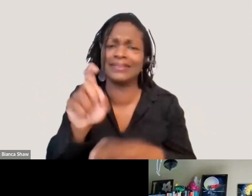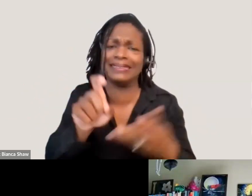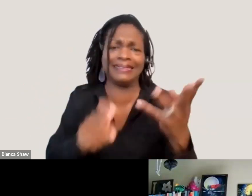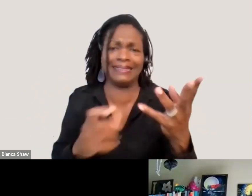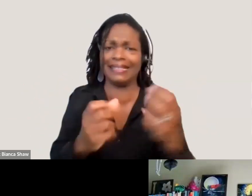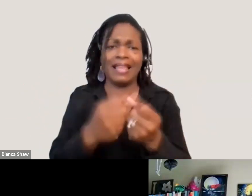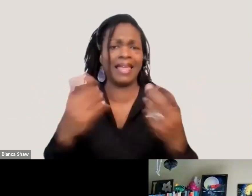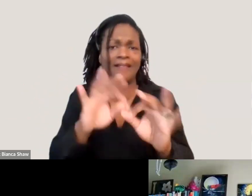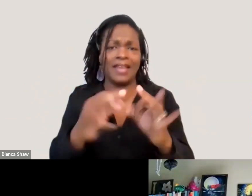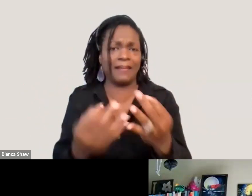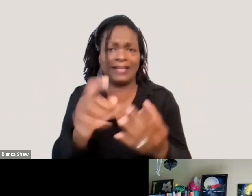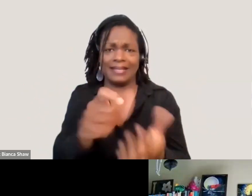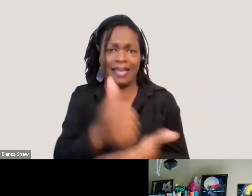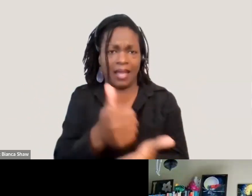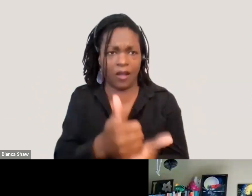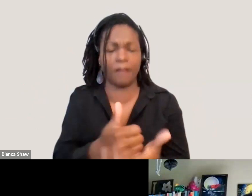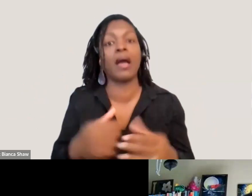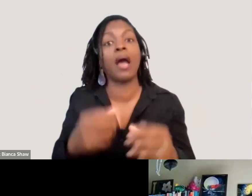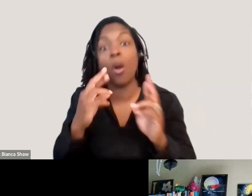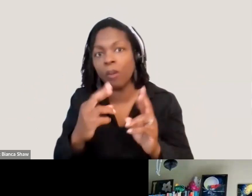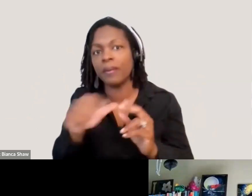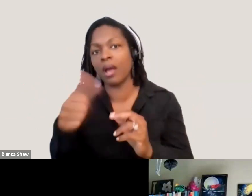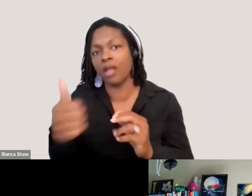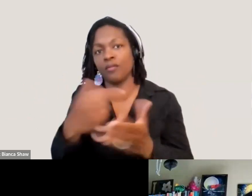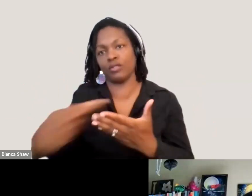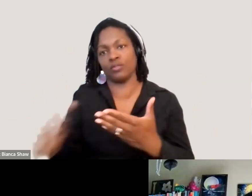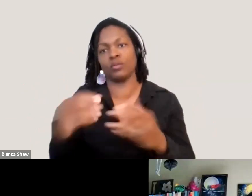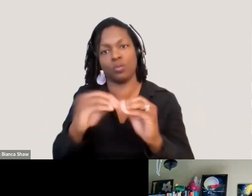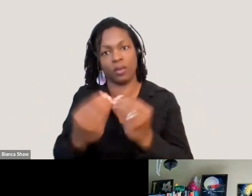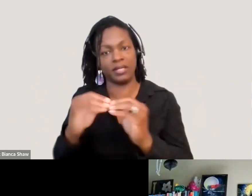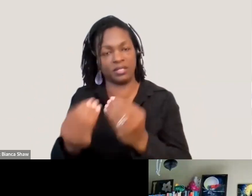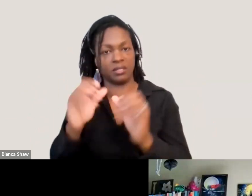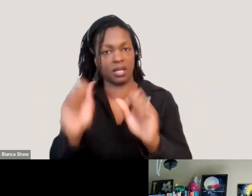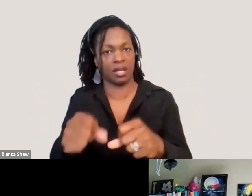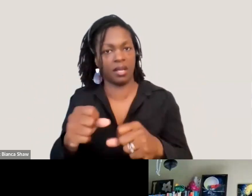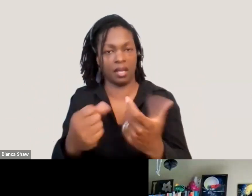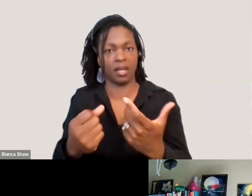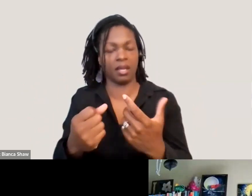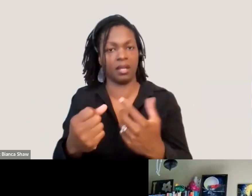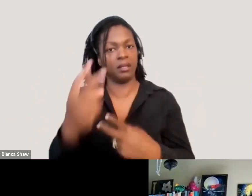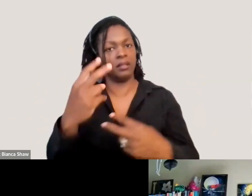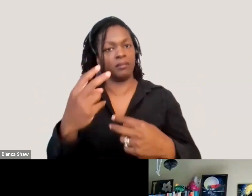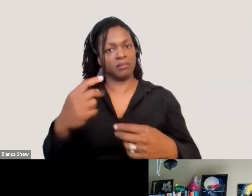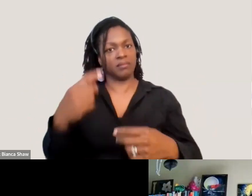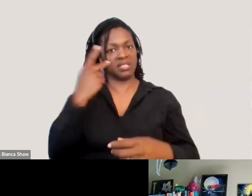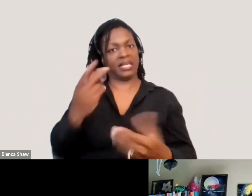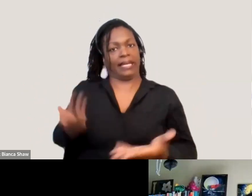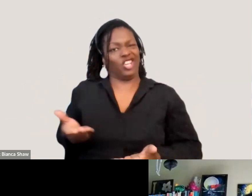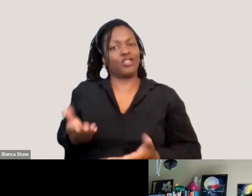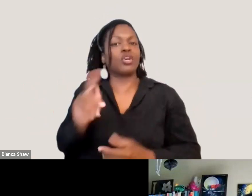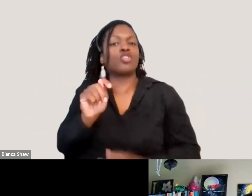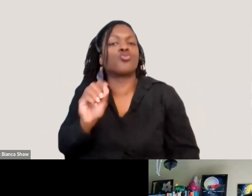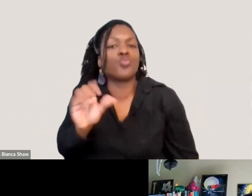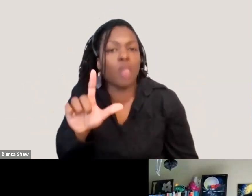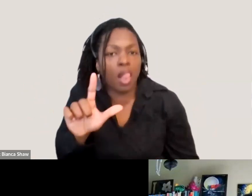help. And we hope that other resource organizations can see us as a tool to help them do